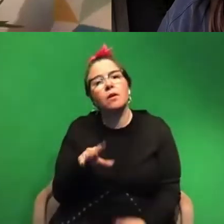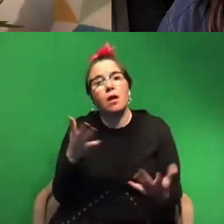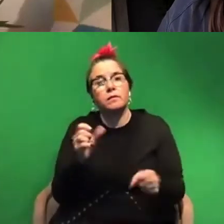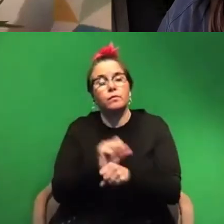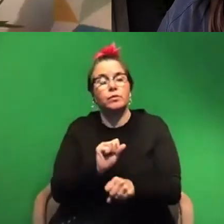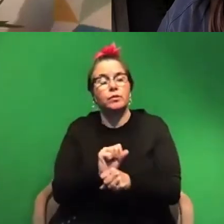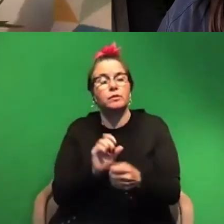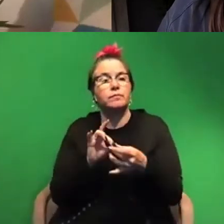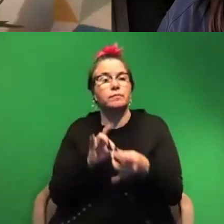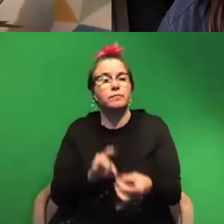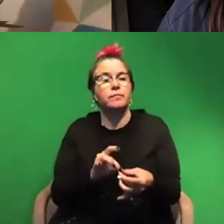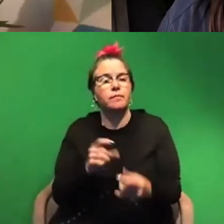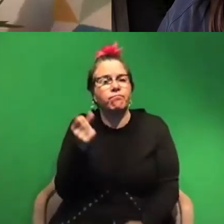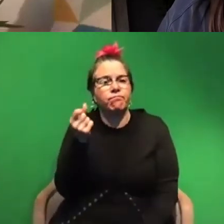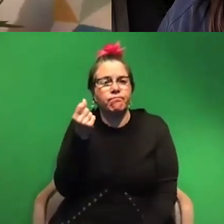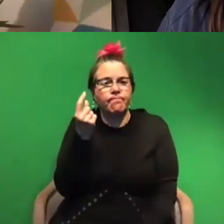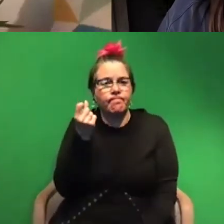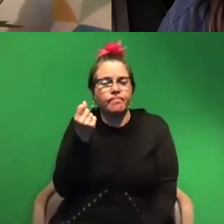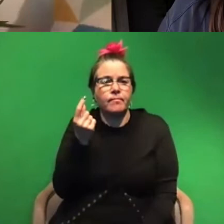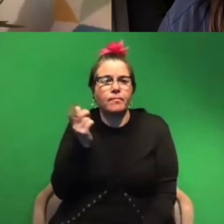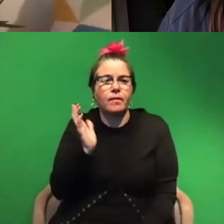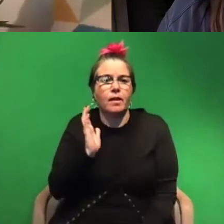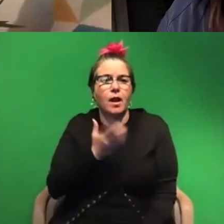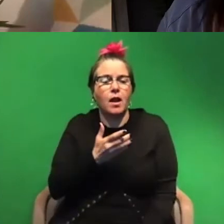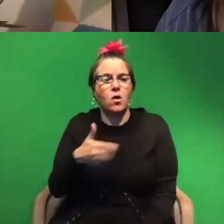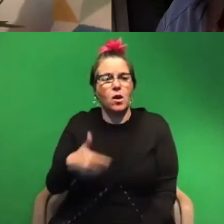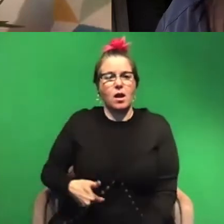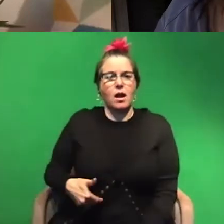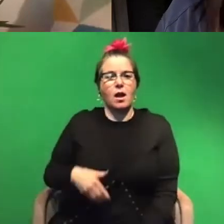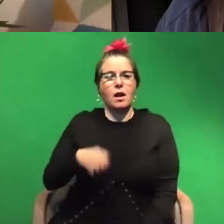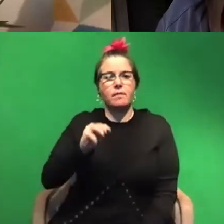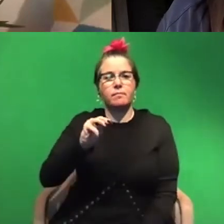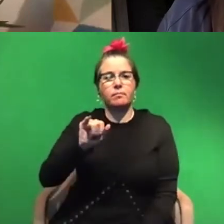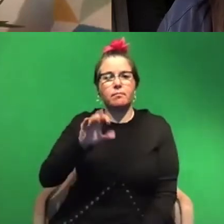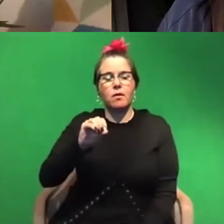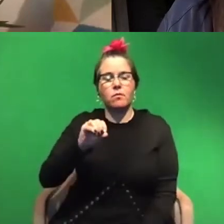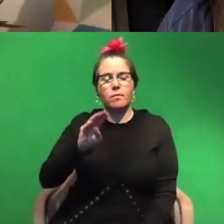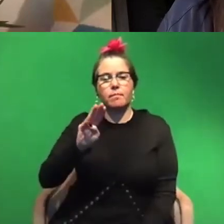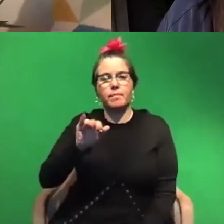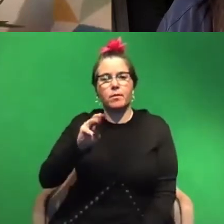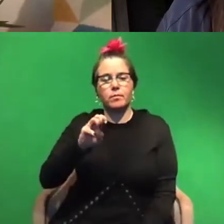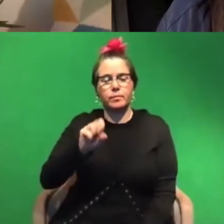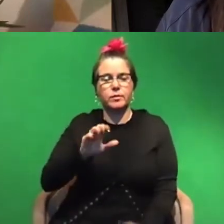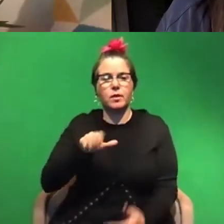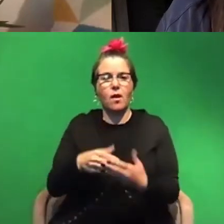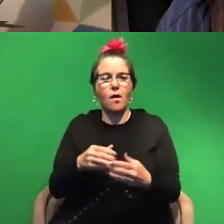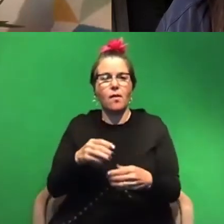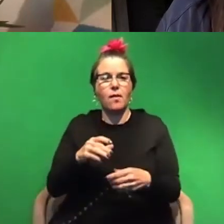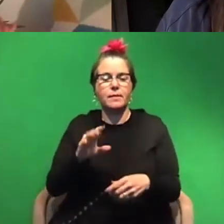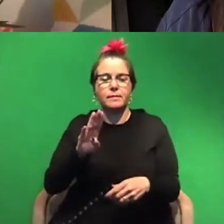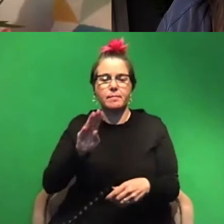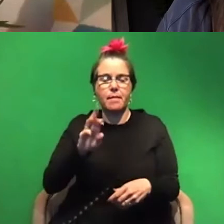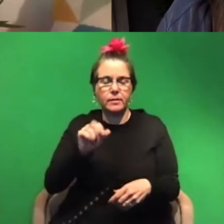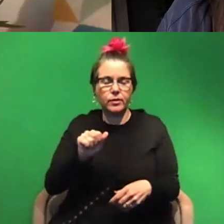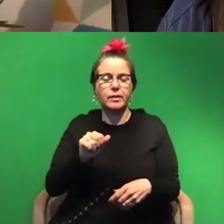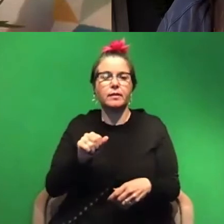with understanding our gut microbiome. So there are all these bacteria that previous